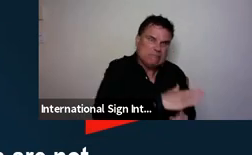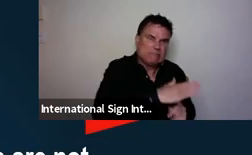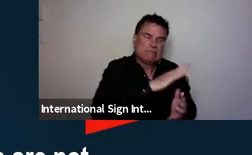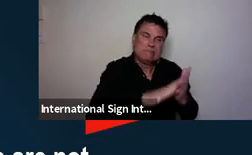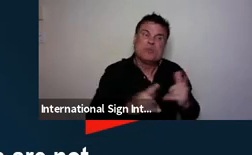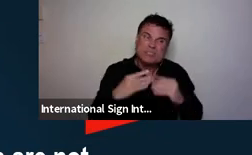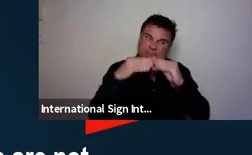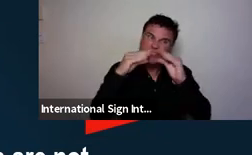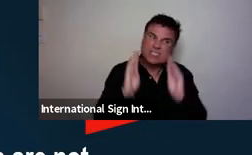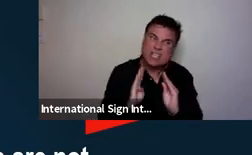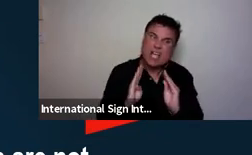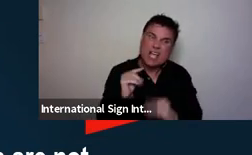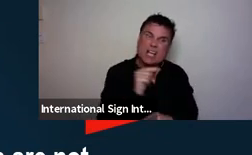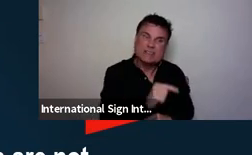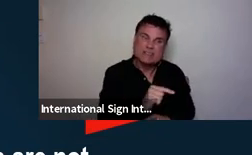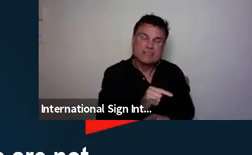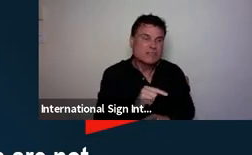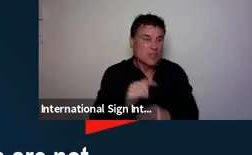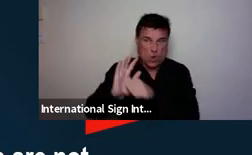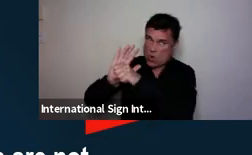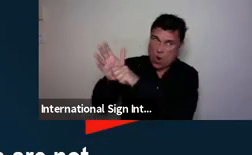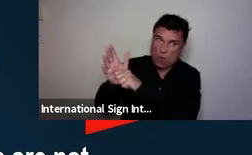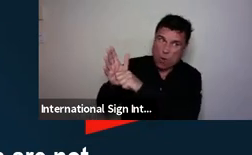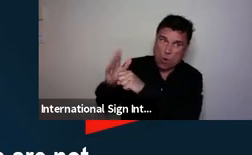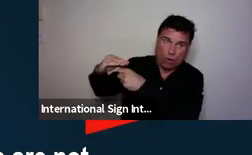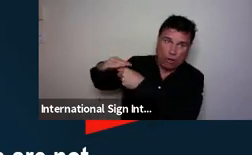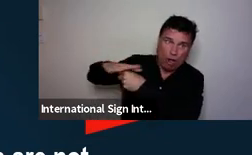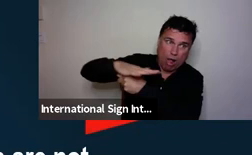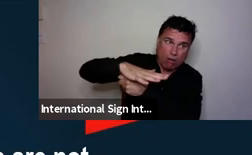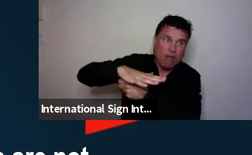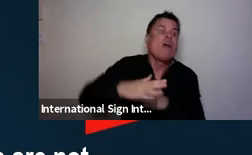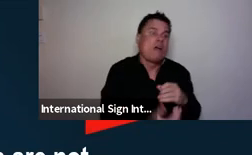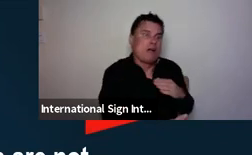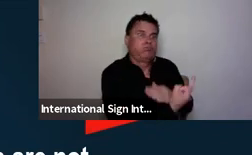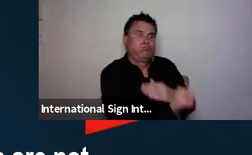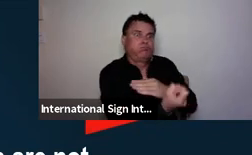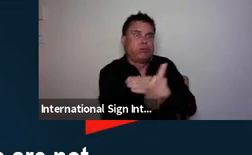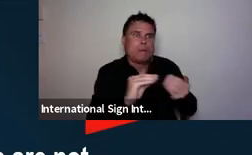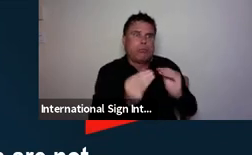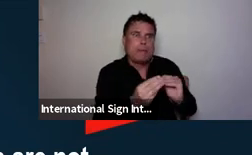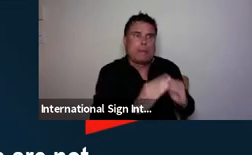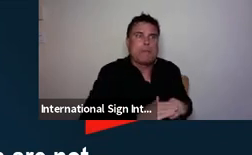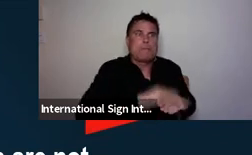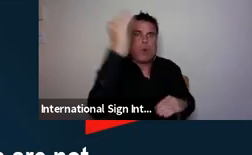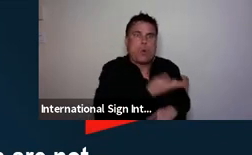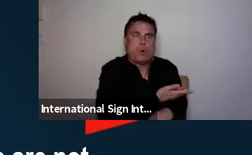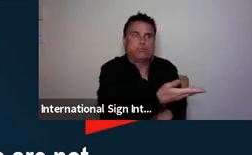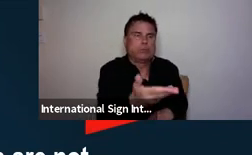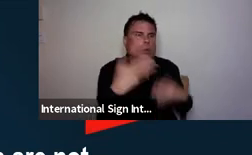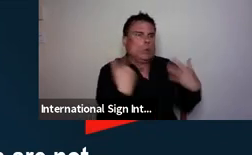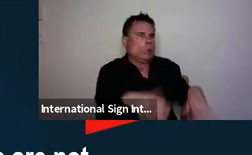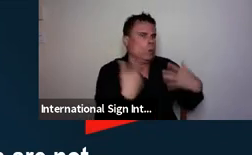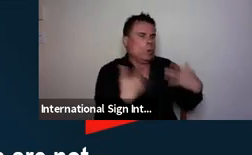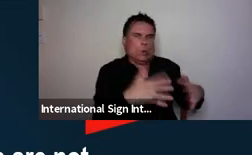really exacerbate the problem. And finally, we wanted to not reinvent the wheel, but build on